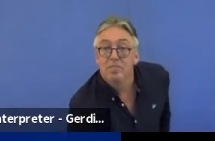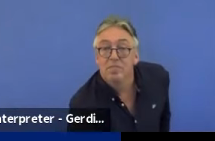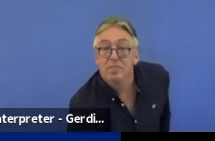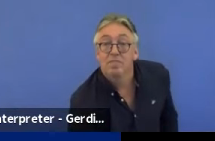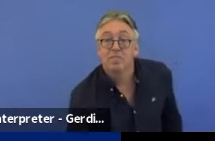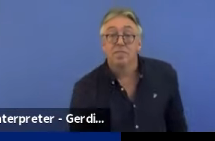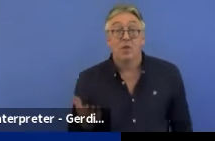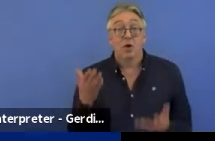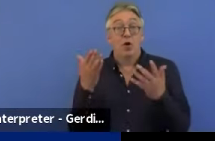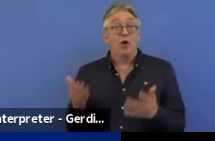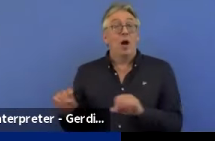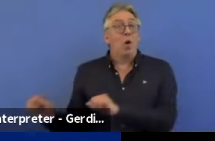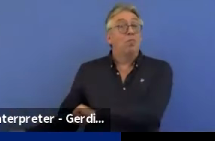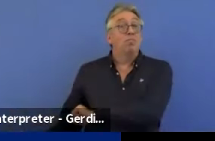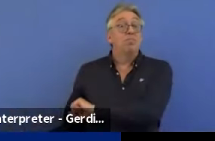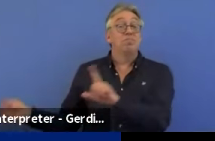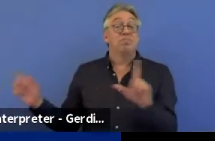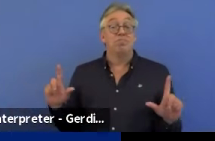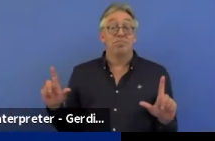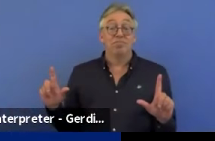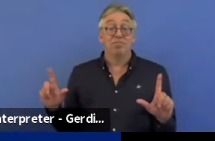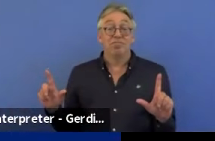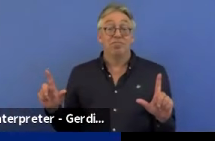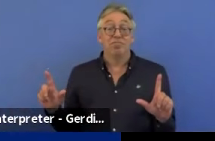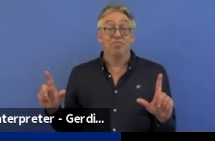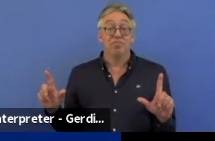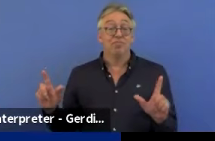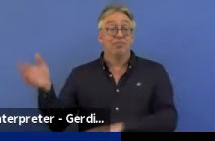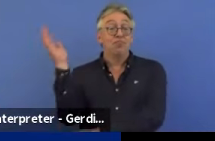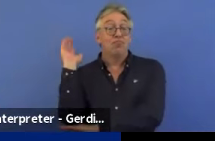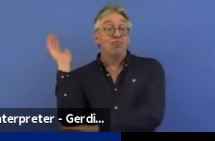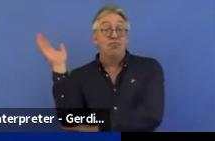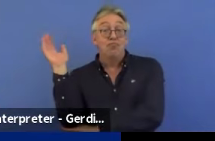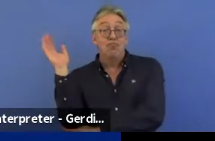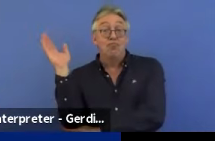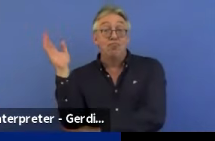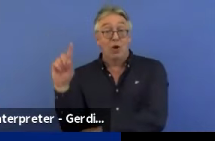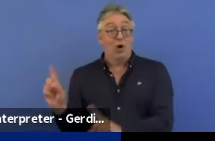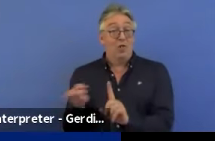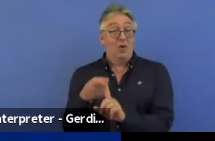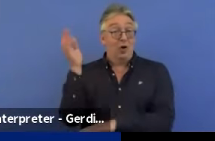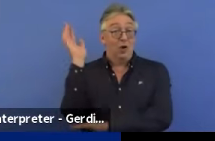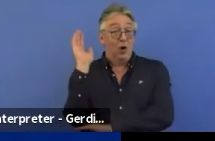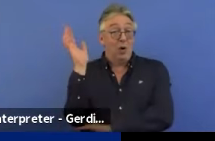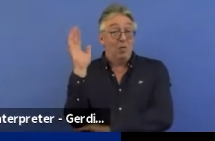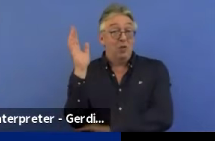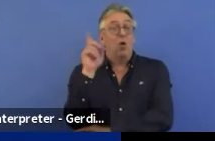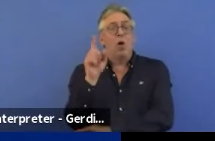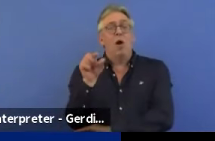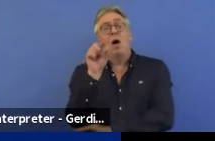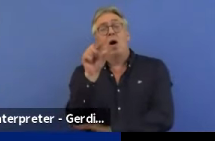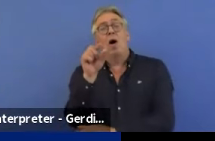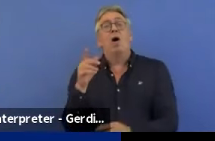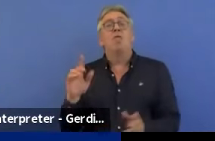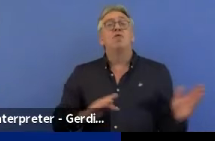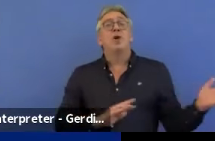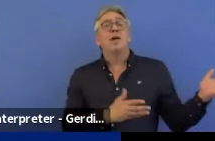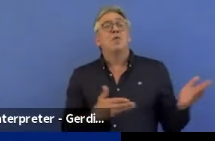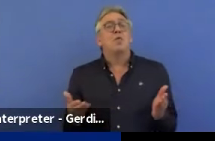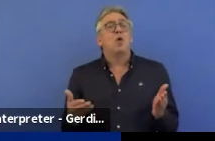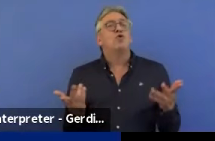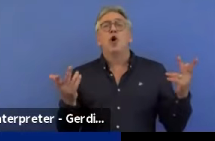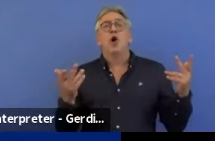folks. So Sean Tesney will be talking to us about a bit of an introduction to the research